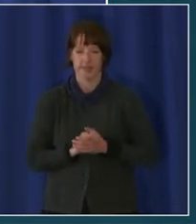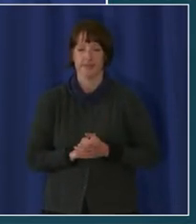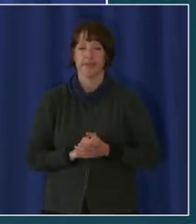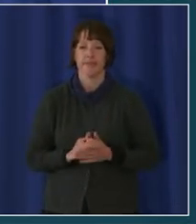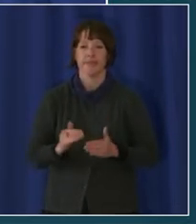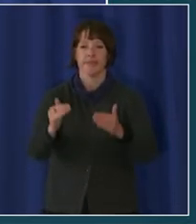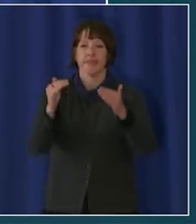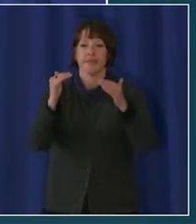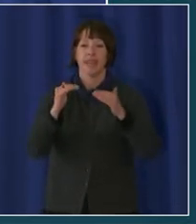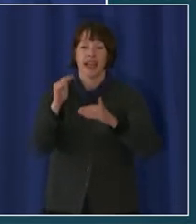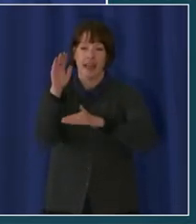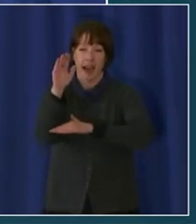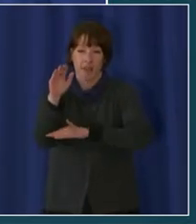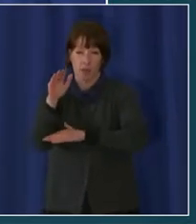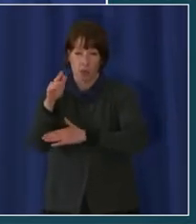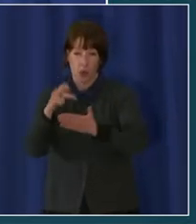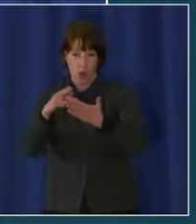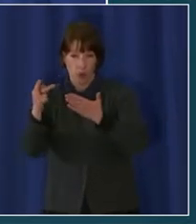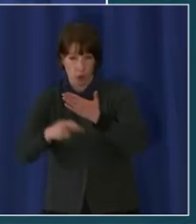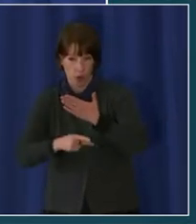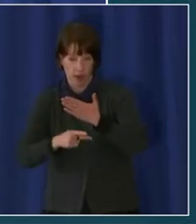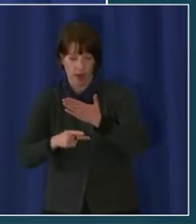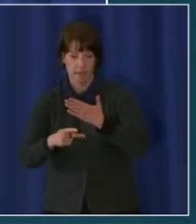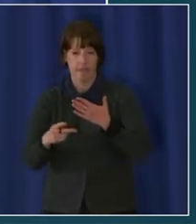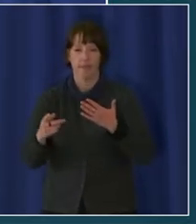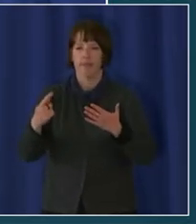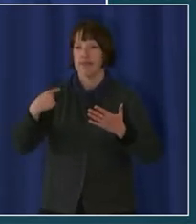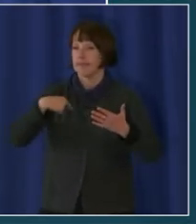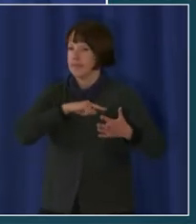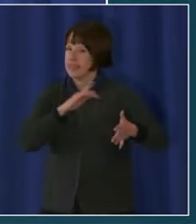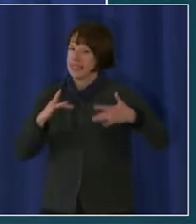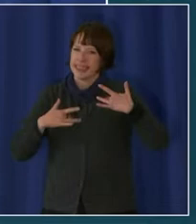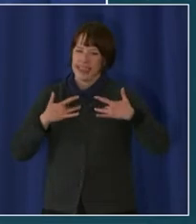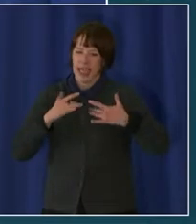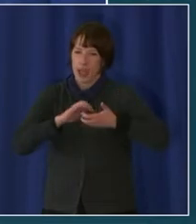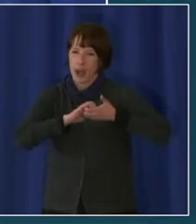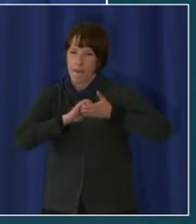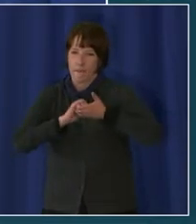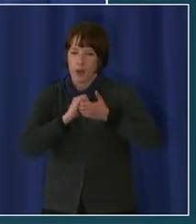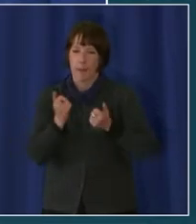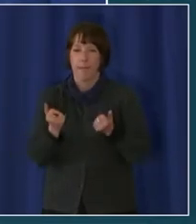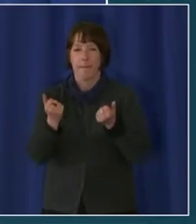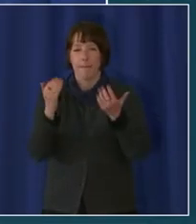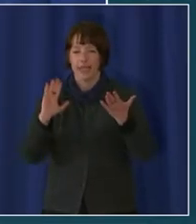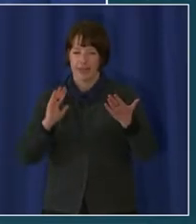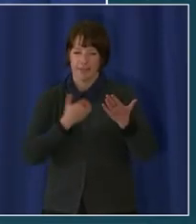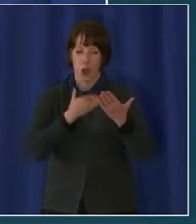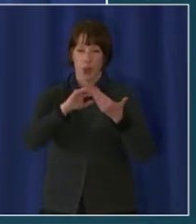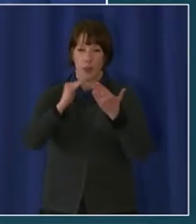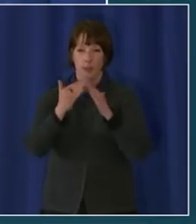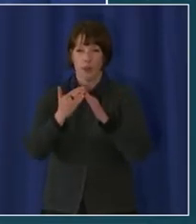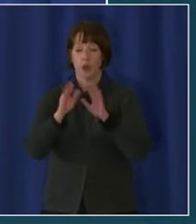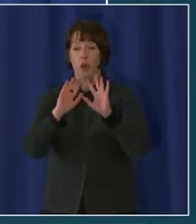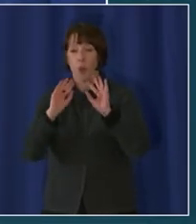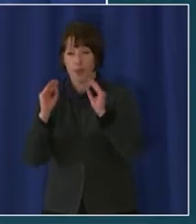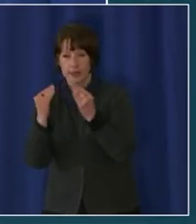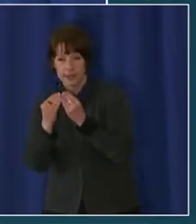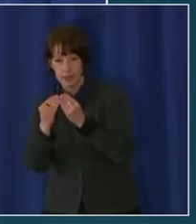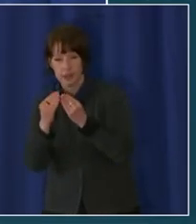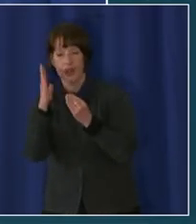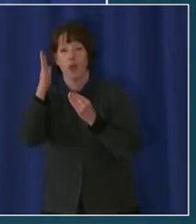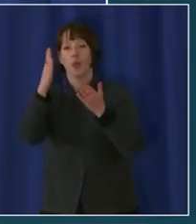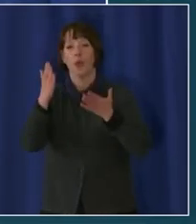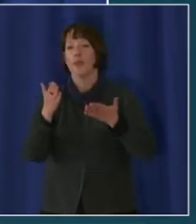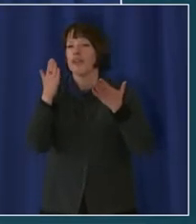then when students move into the afternoon programming, we are so excited to partner with many of our community organizations